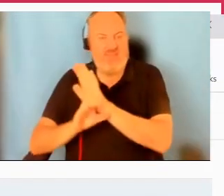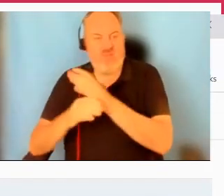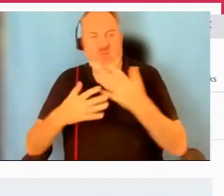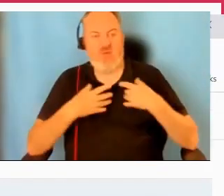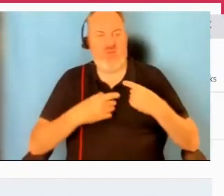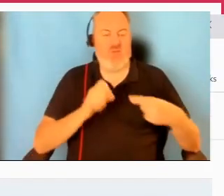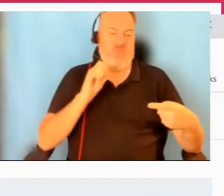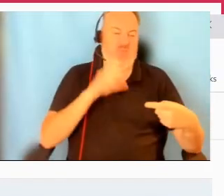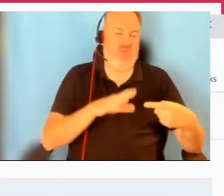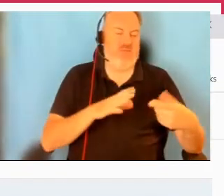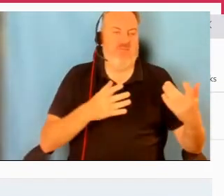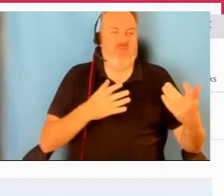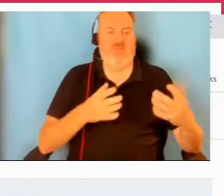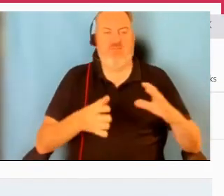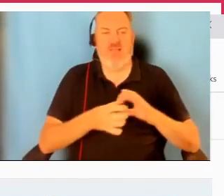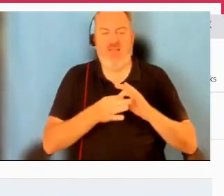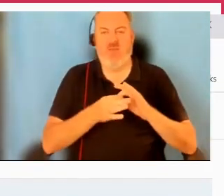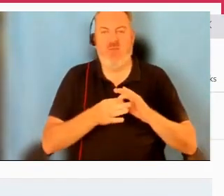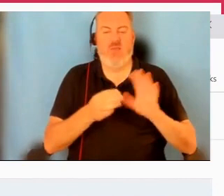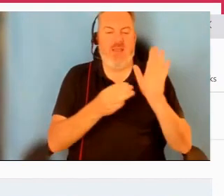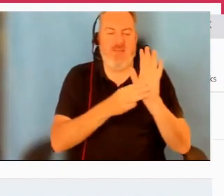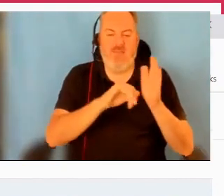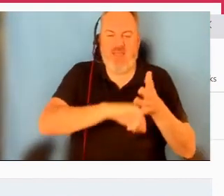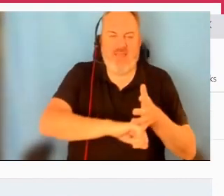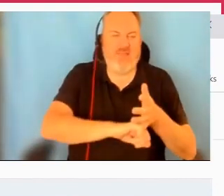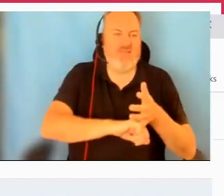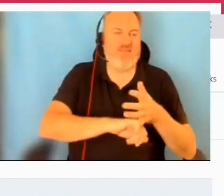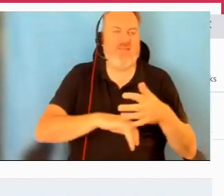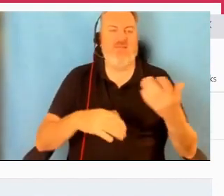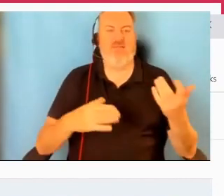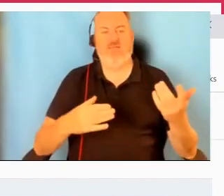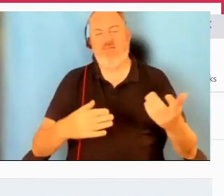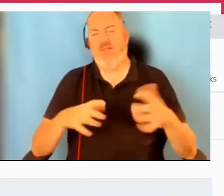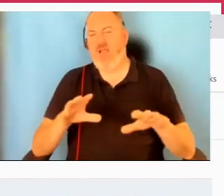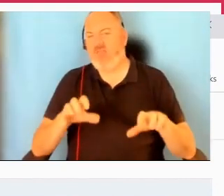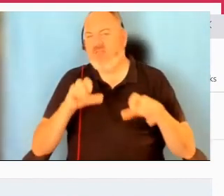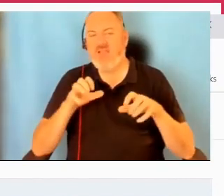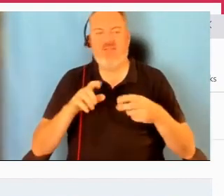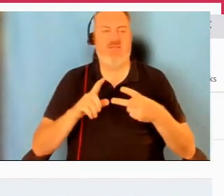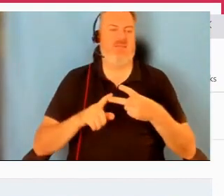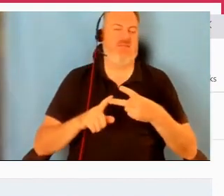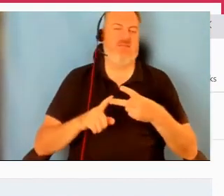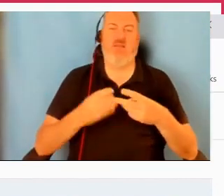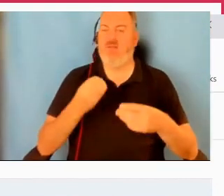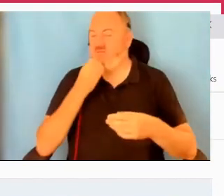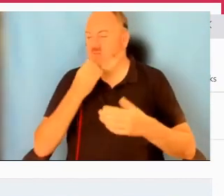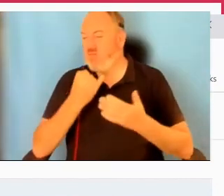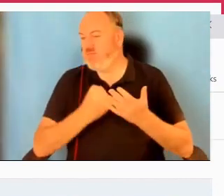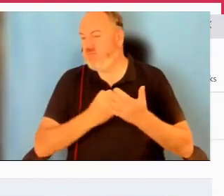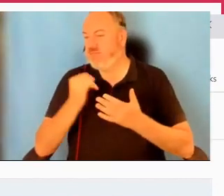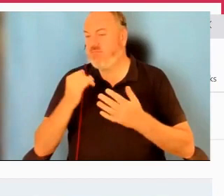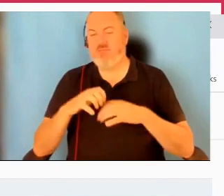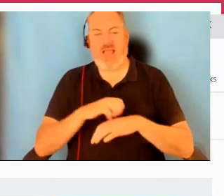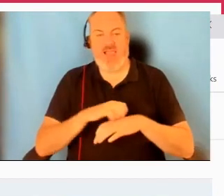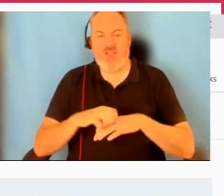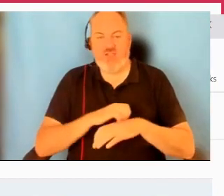So this could be different diseases, or it could be a food allergy, of quite a few different things